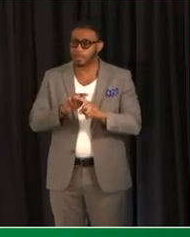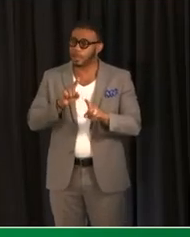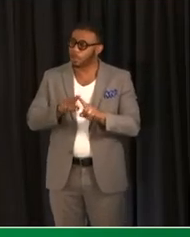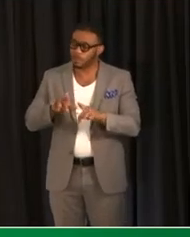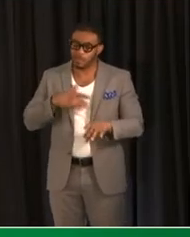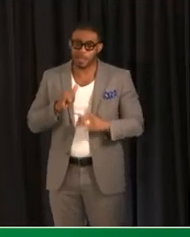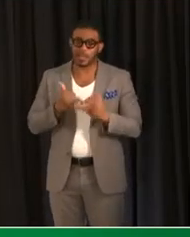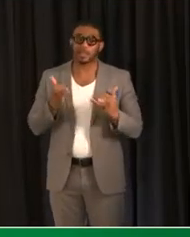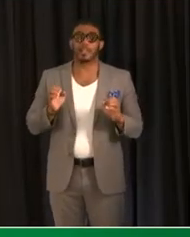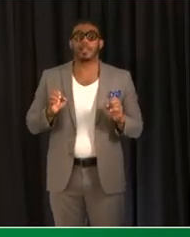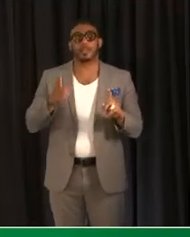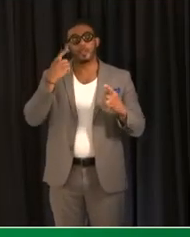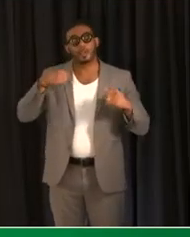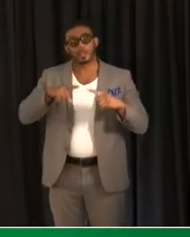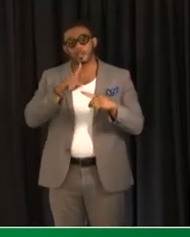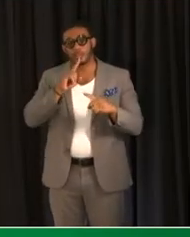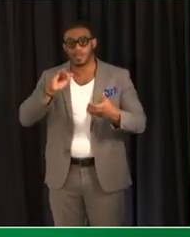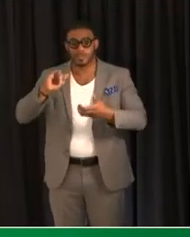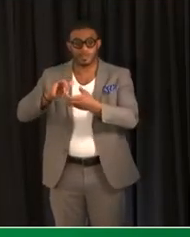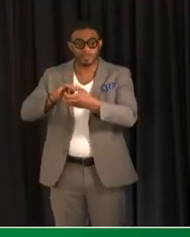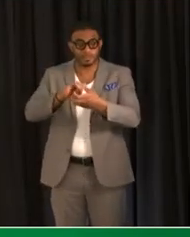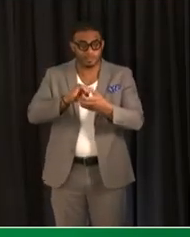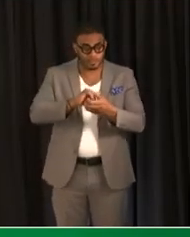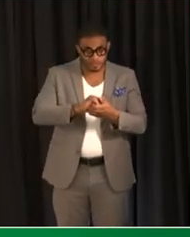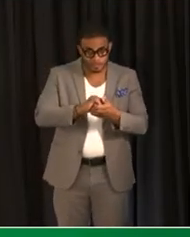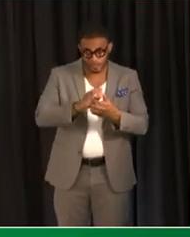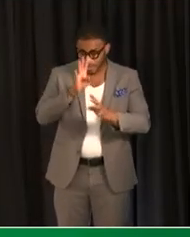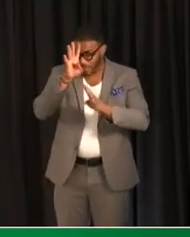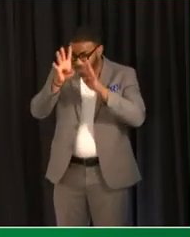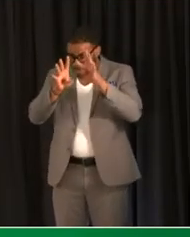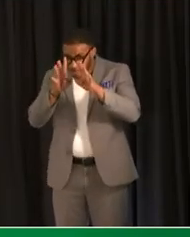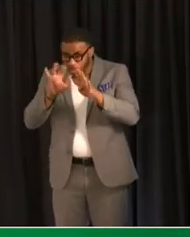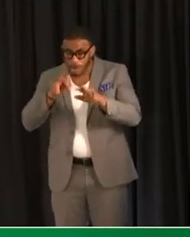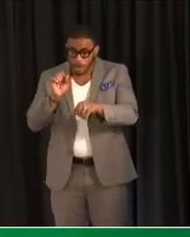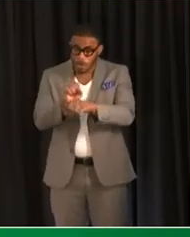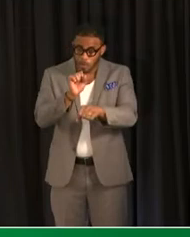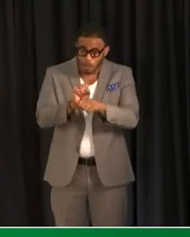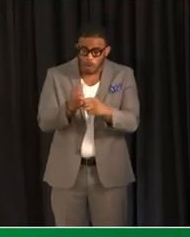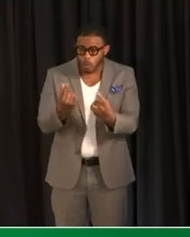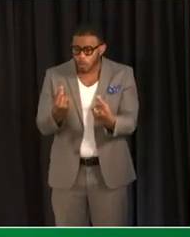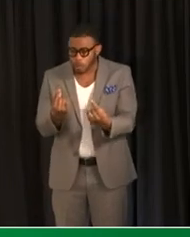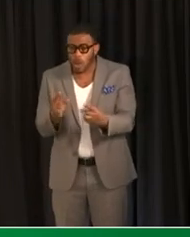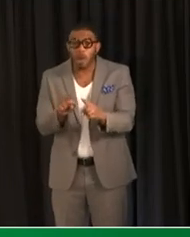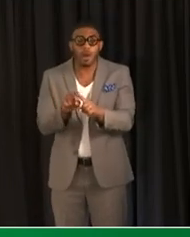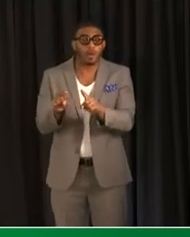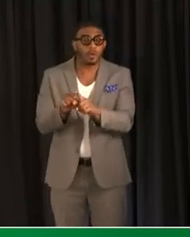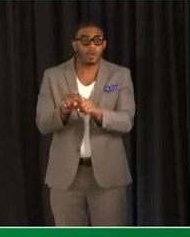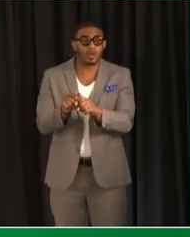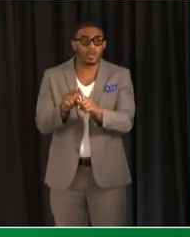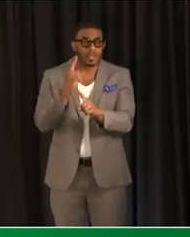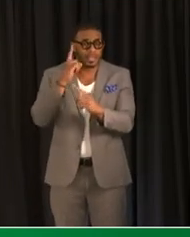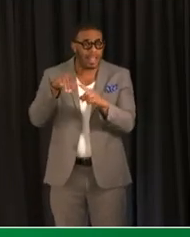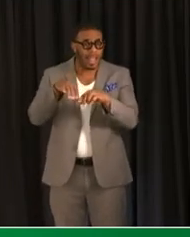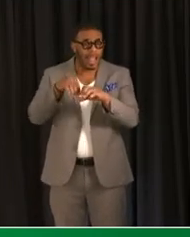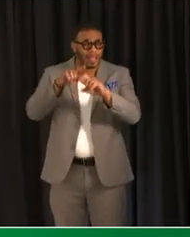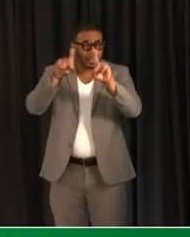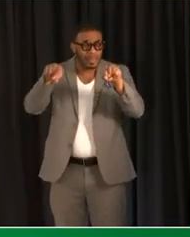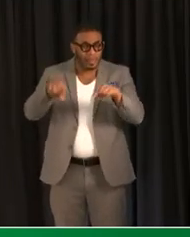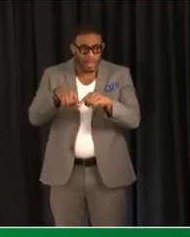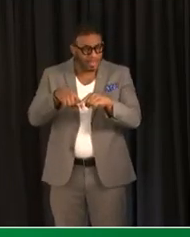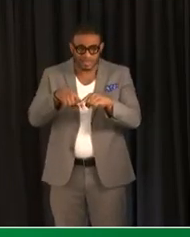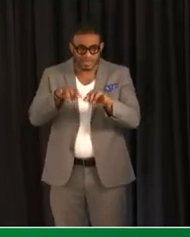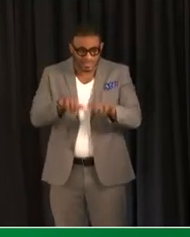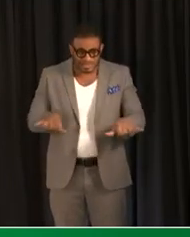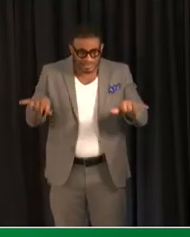district, but I also feel like it's an opportunity for us to be collaborative, to be innovative in our work, and also to think outside